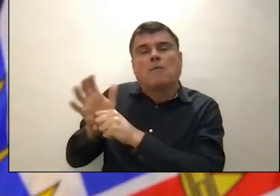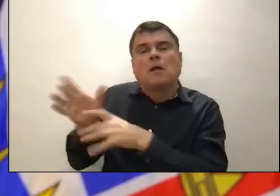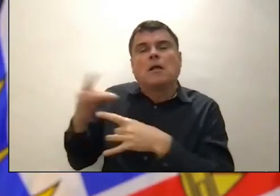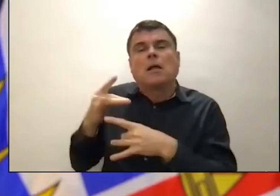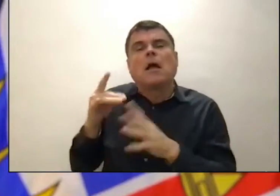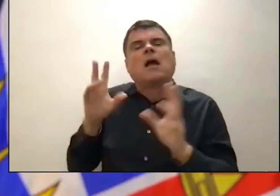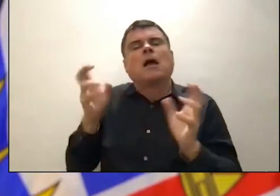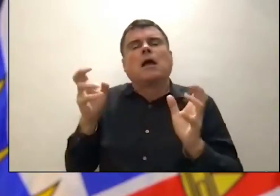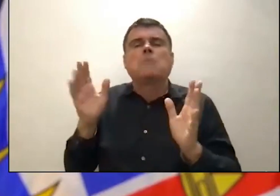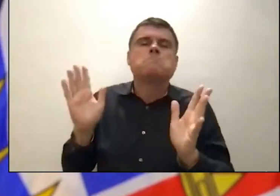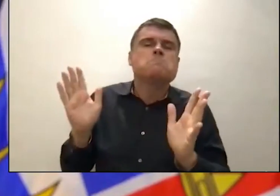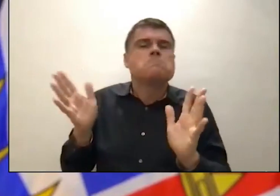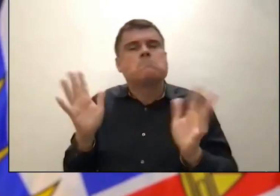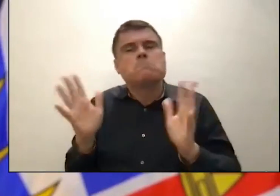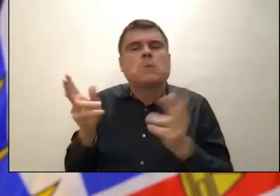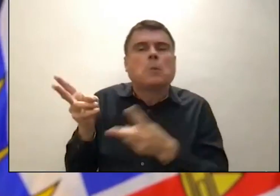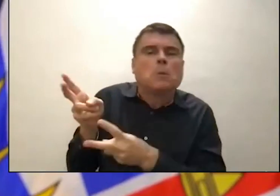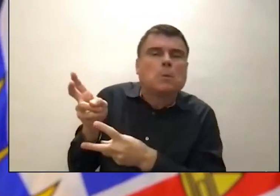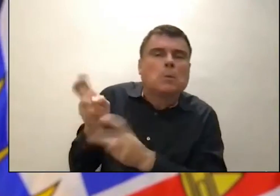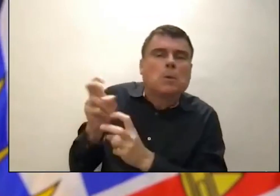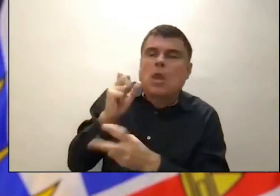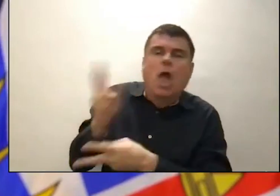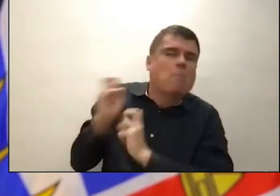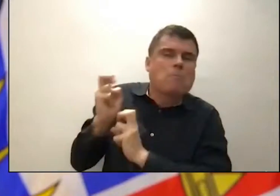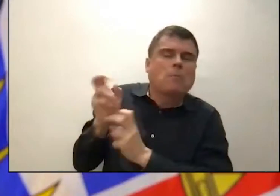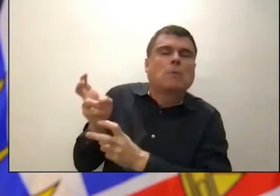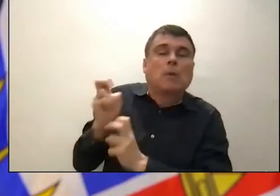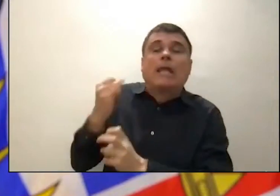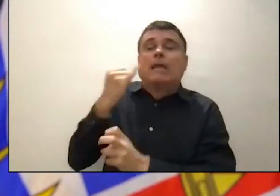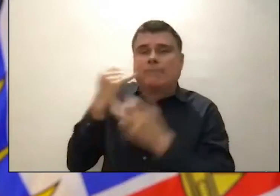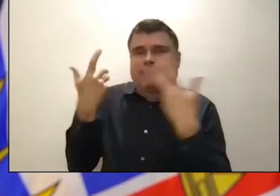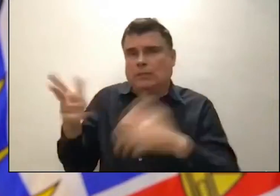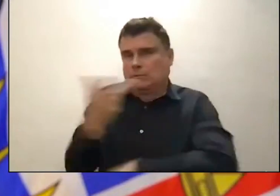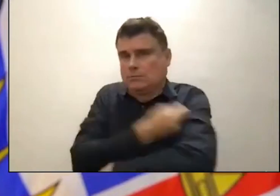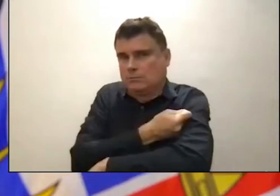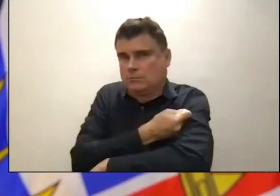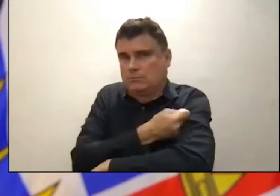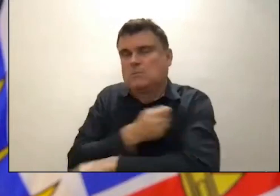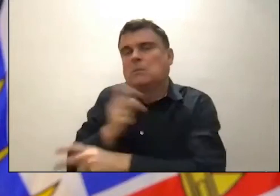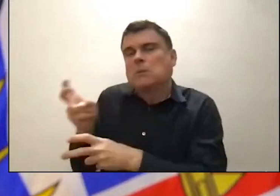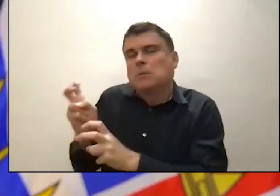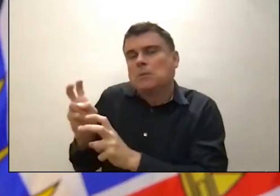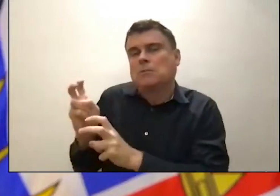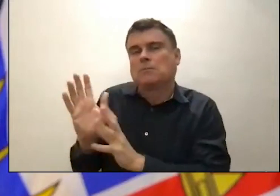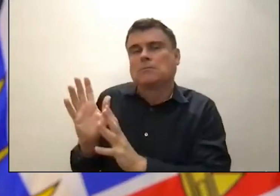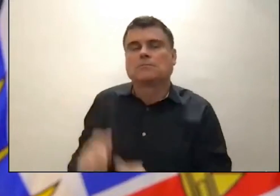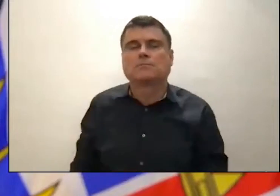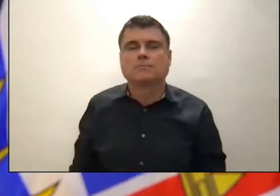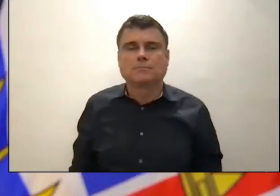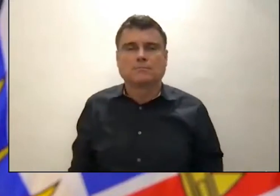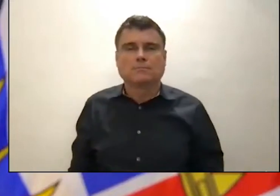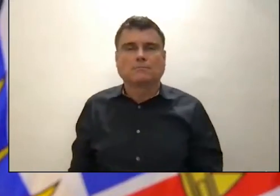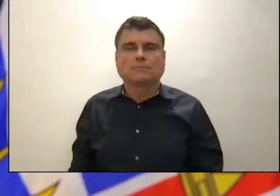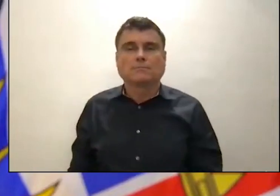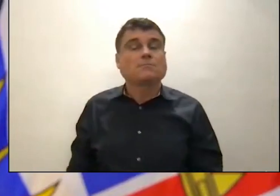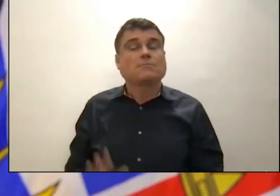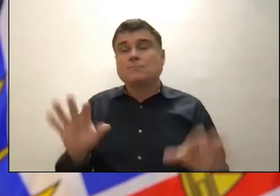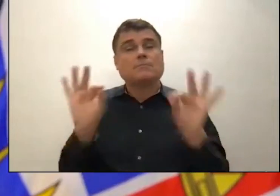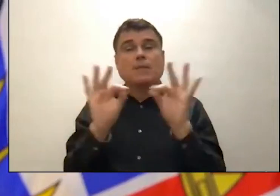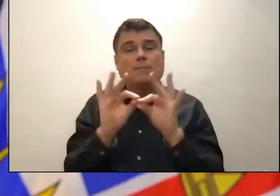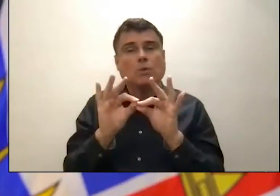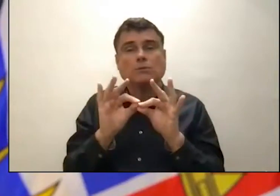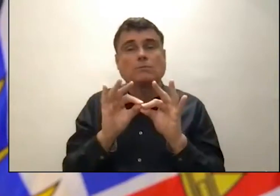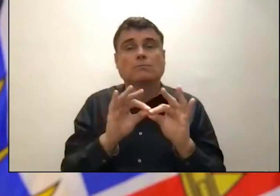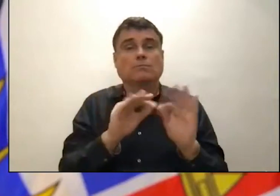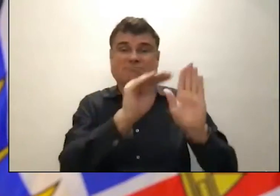So we need to put in new measures in place for everyone. These are revisions to the orders that are in place now